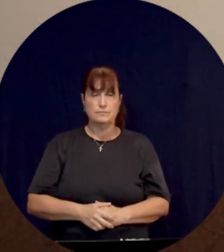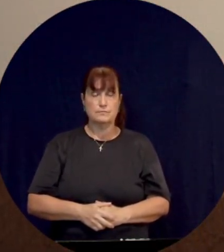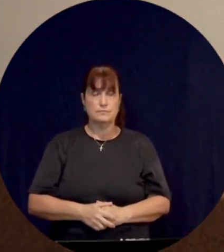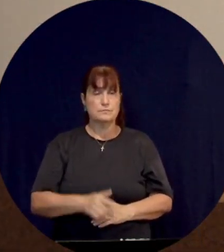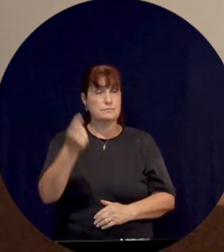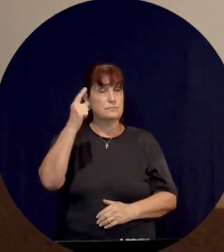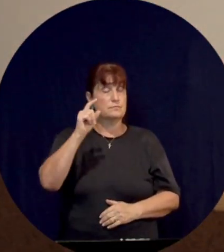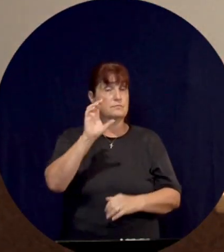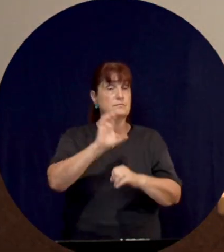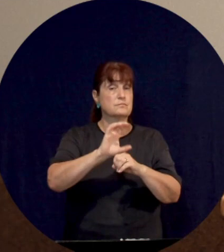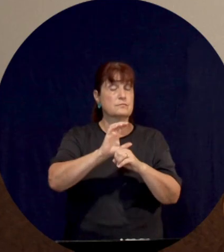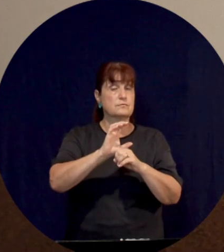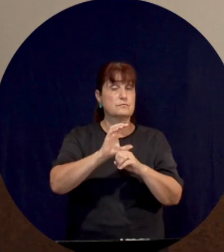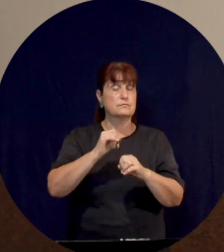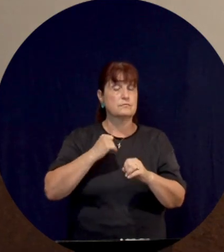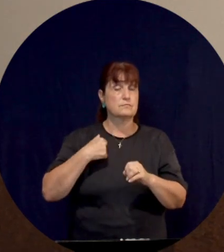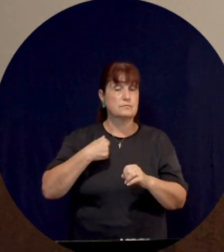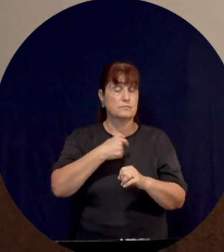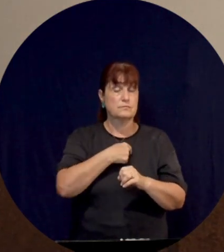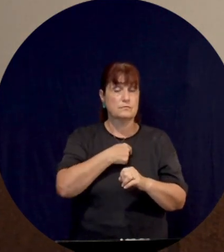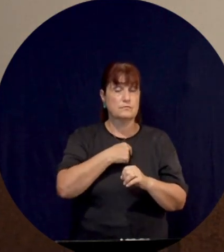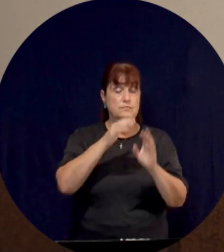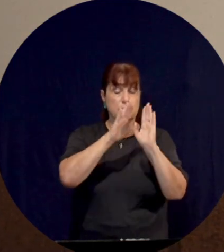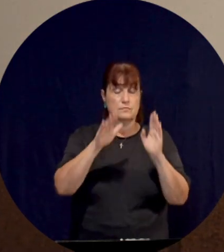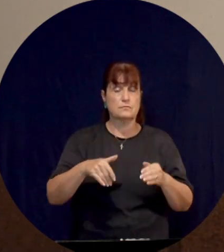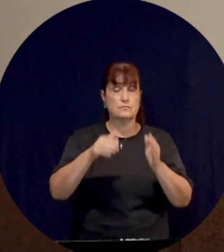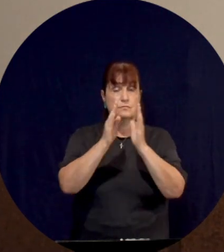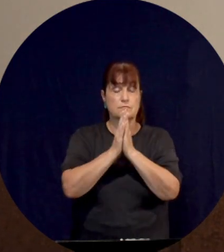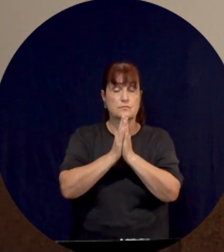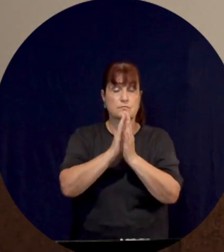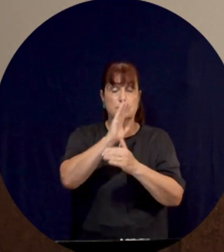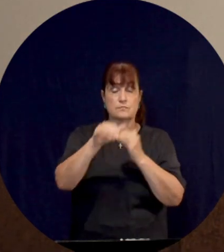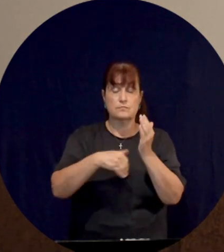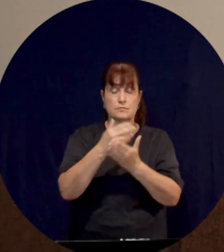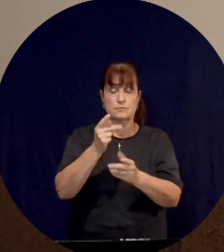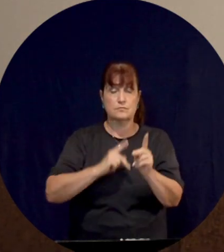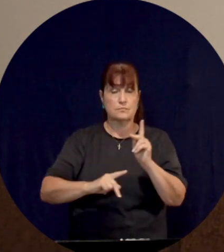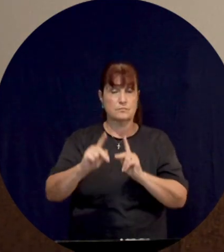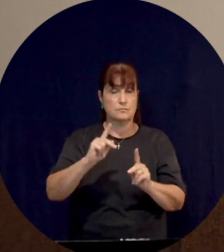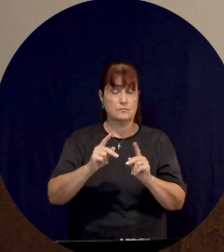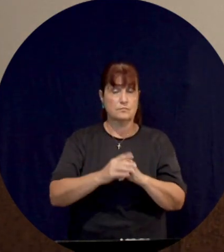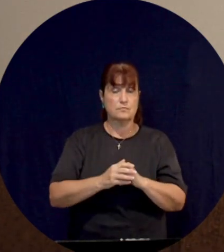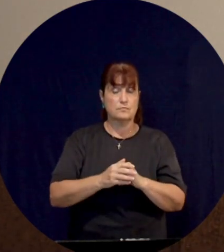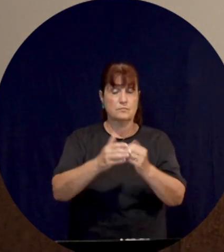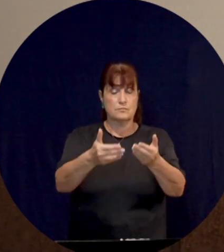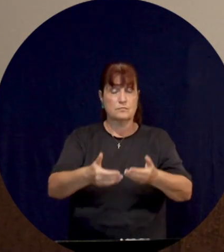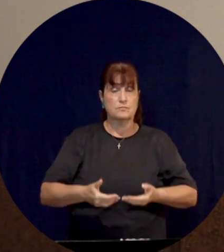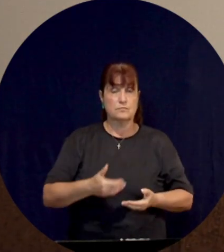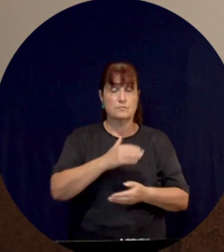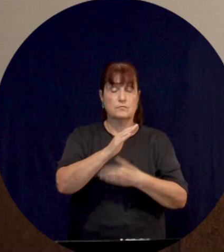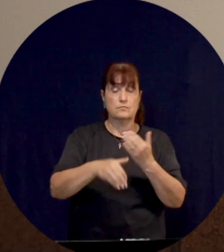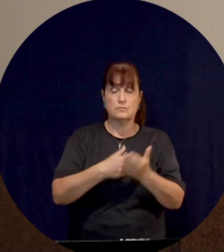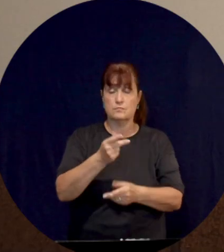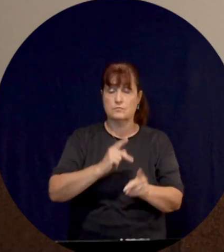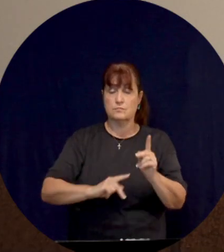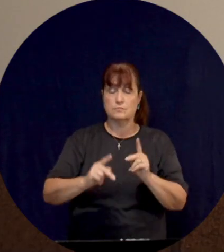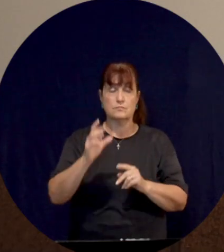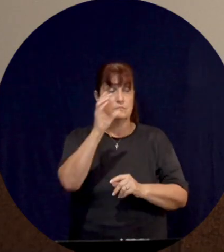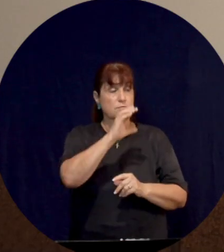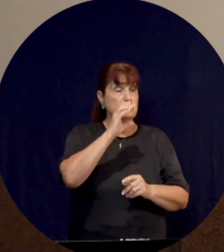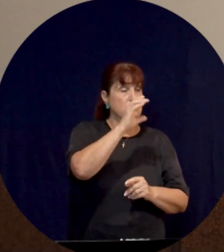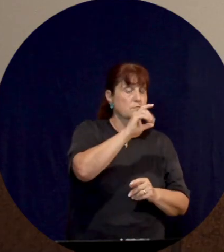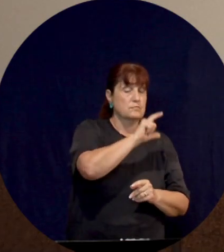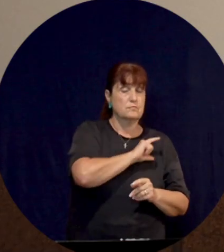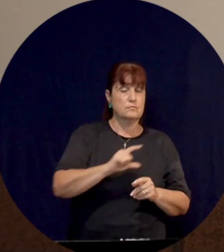For the church, that we may be a house of prayer for all peoples, welcoming everyone who seeks